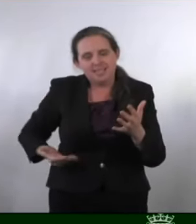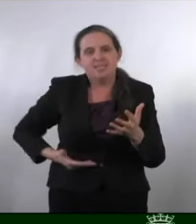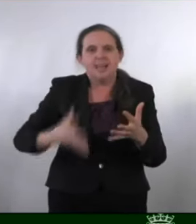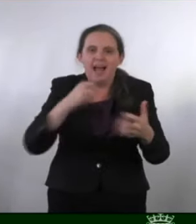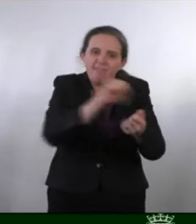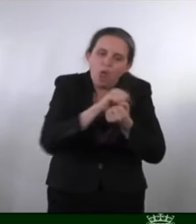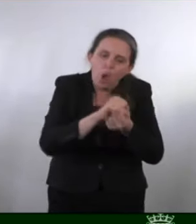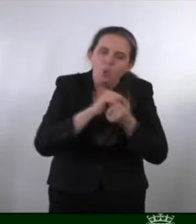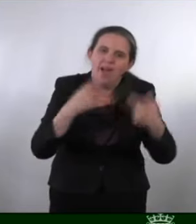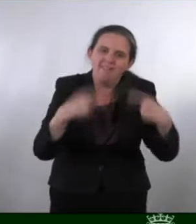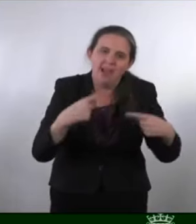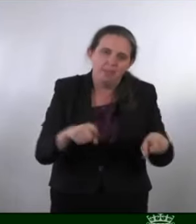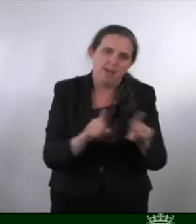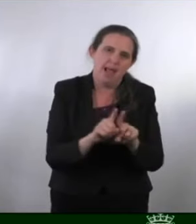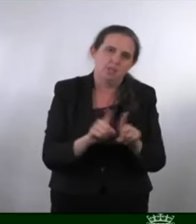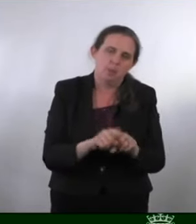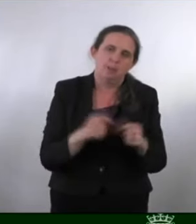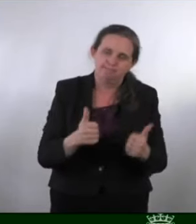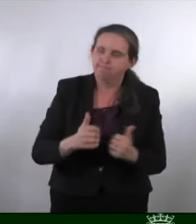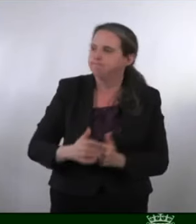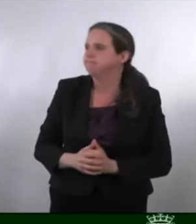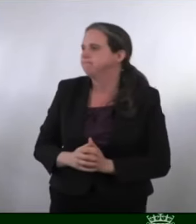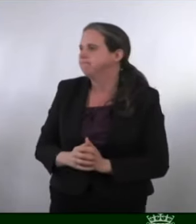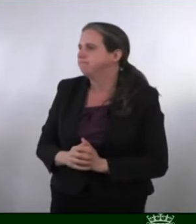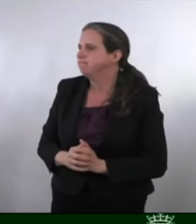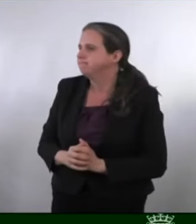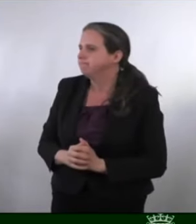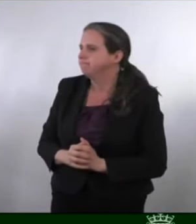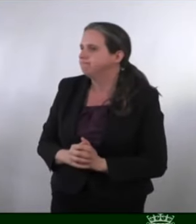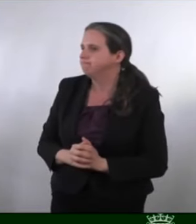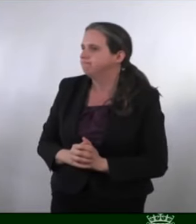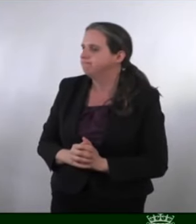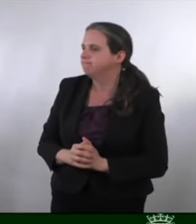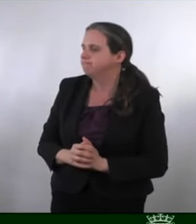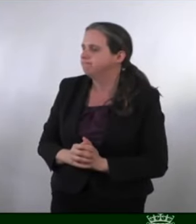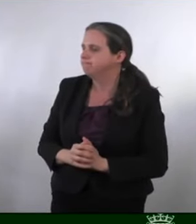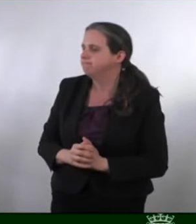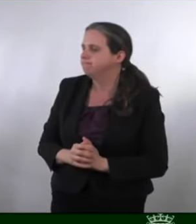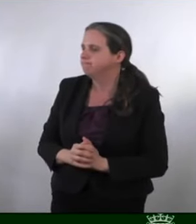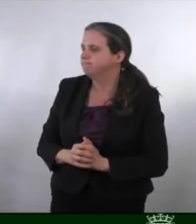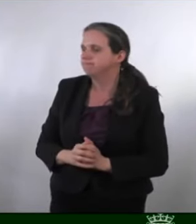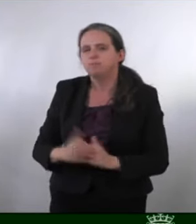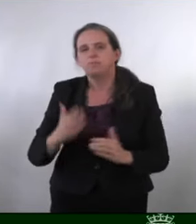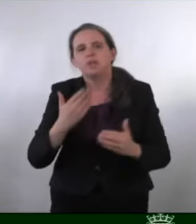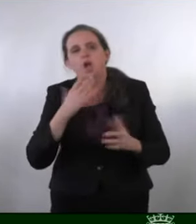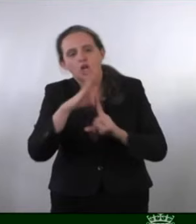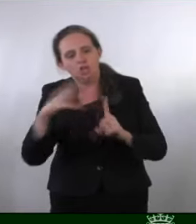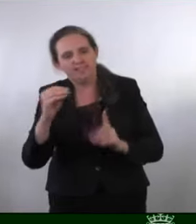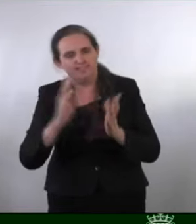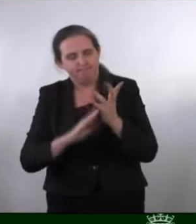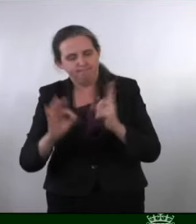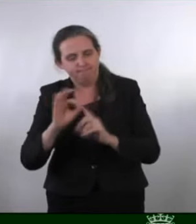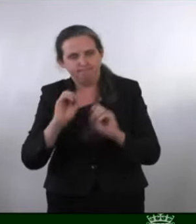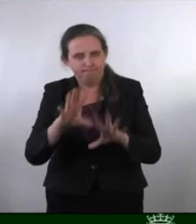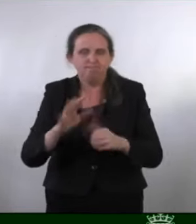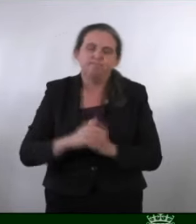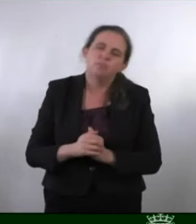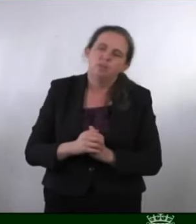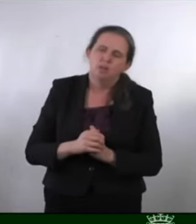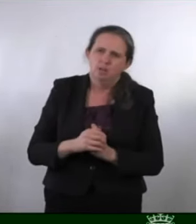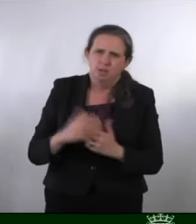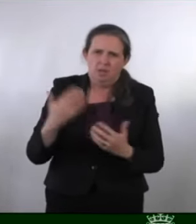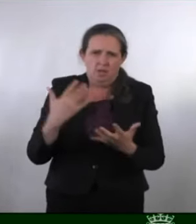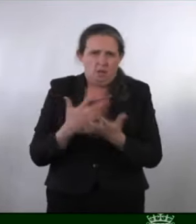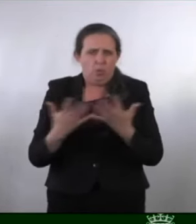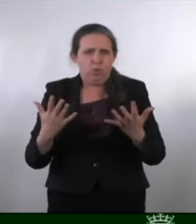Mr. Speaker. Physical and mental well-being go hand in hand, and both are under attack from this virus. I welcome my Right Honourable's friend's comments so